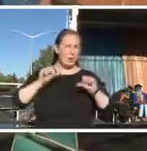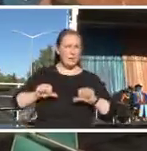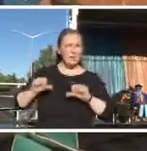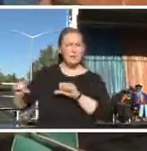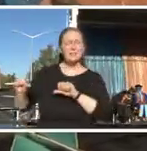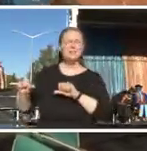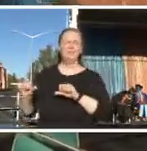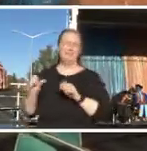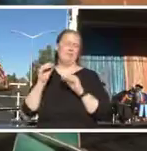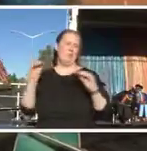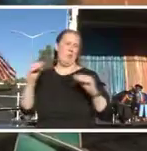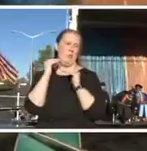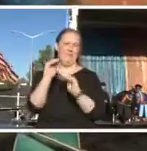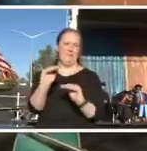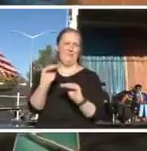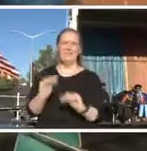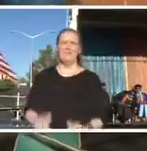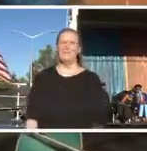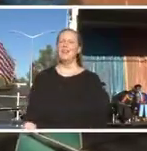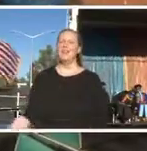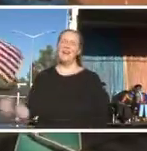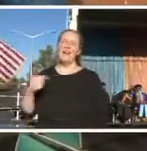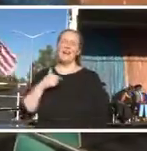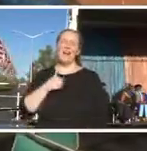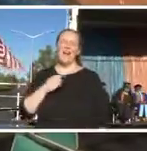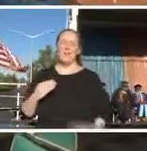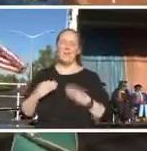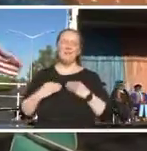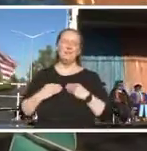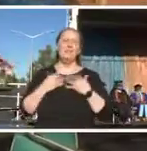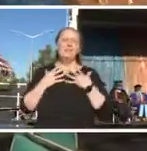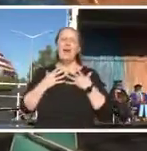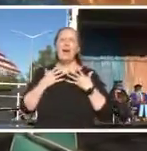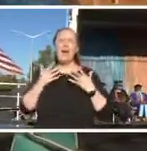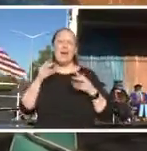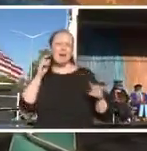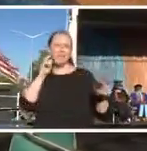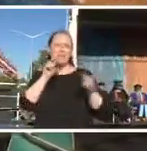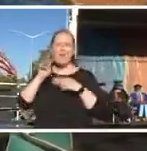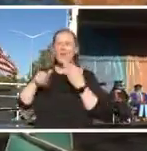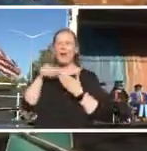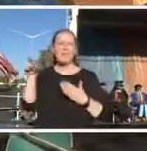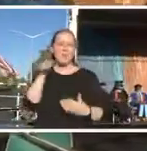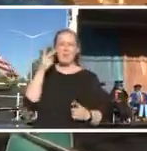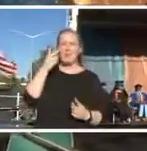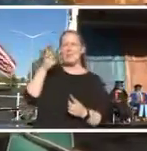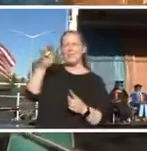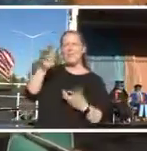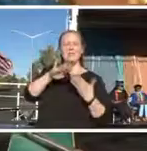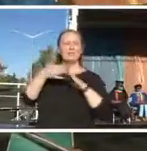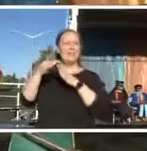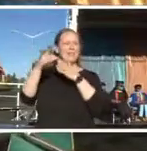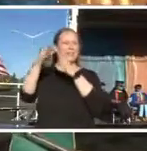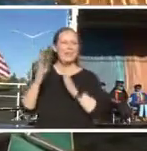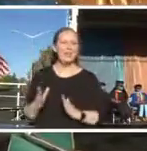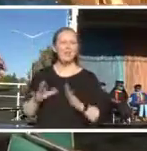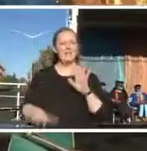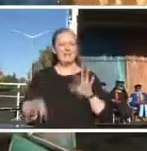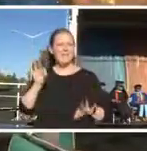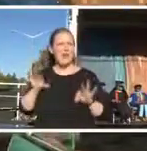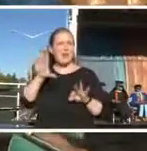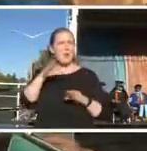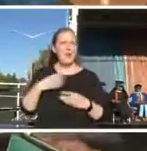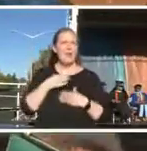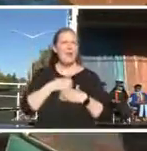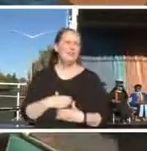is unlimited, and I have been so inspired watching all of you see yourselves as leaders and finding your